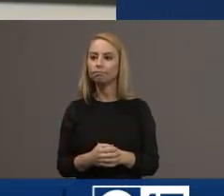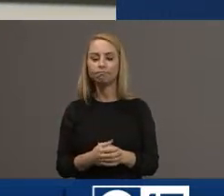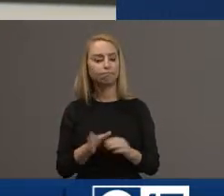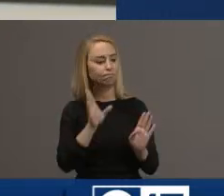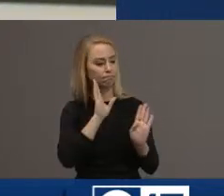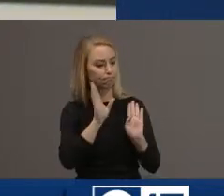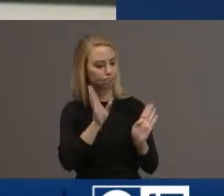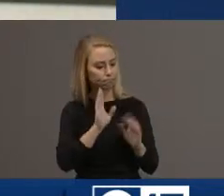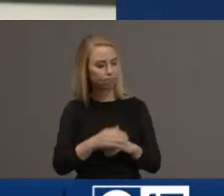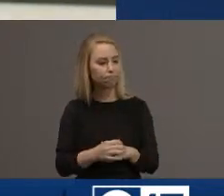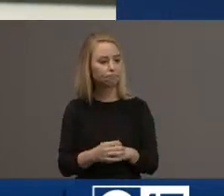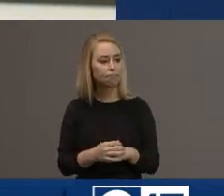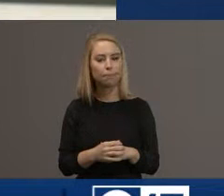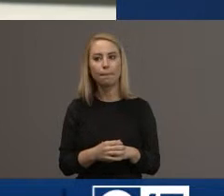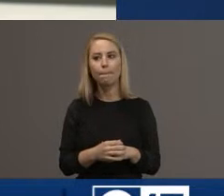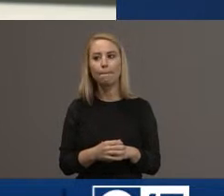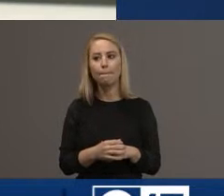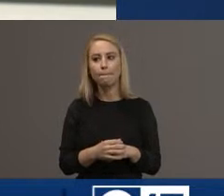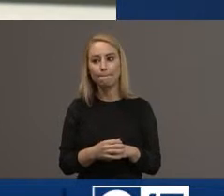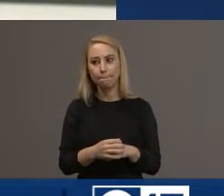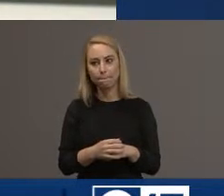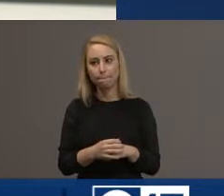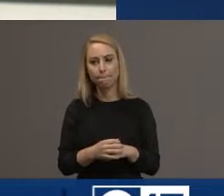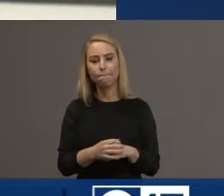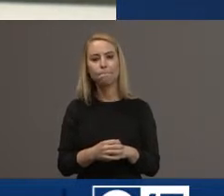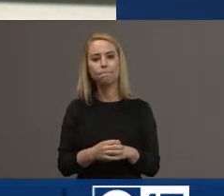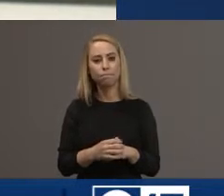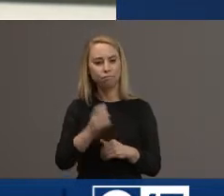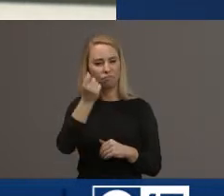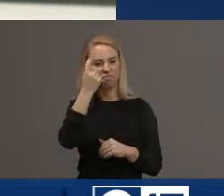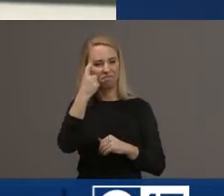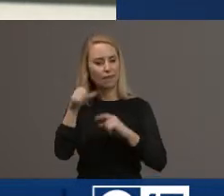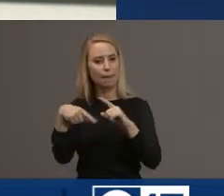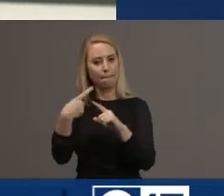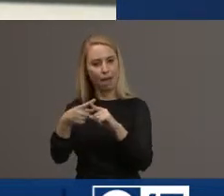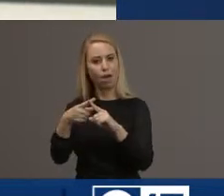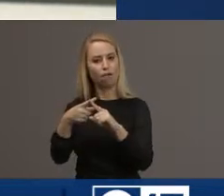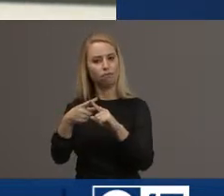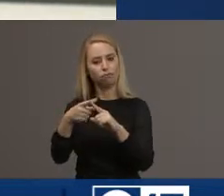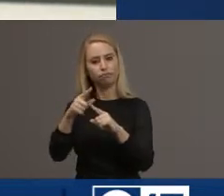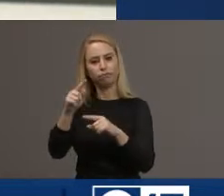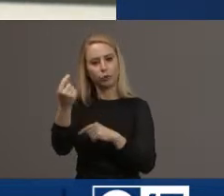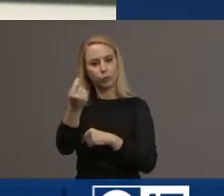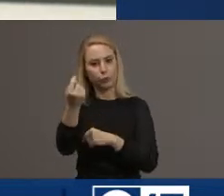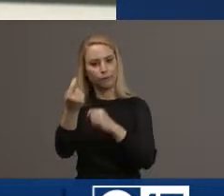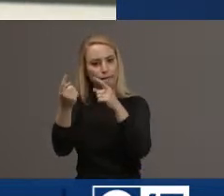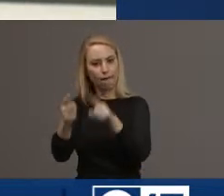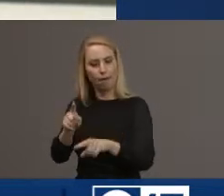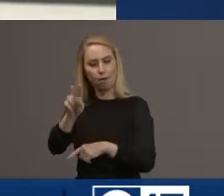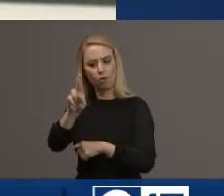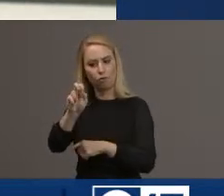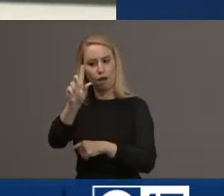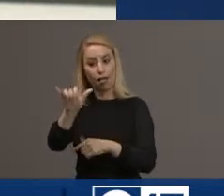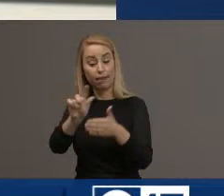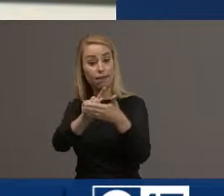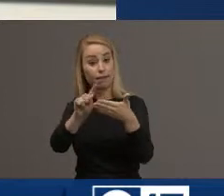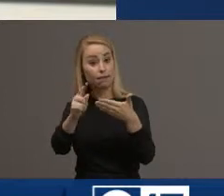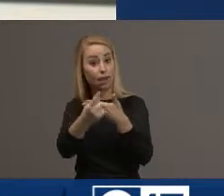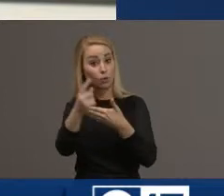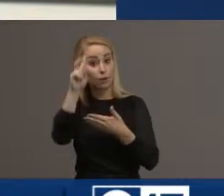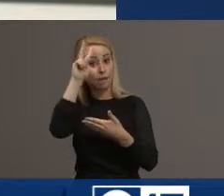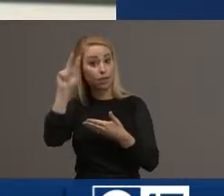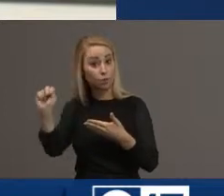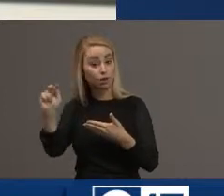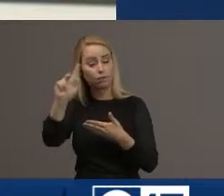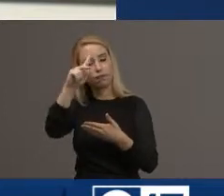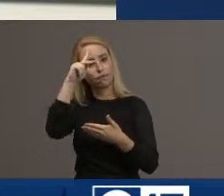Hello, Governor. So I get your answers on what happened on Tuesday, but going forward, since the Vice President is coming to Tucson next week and also